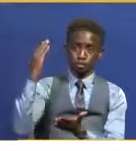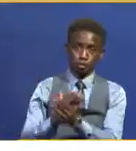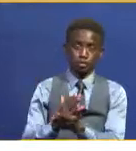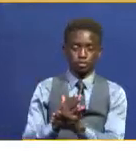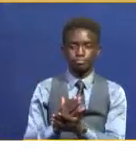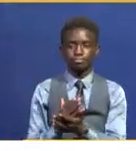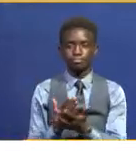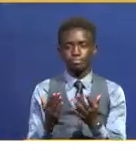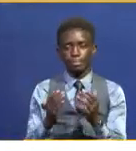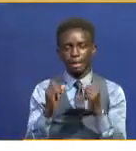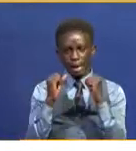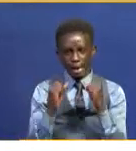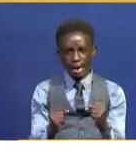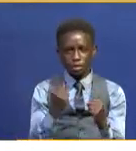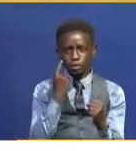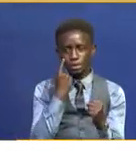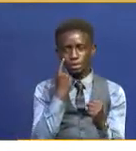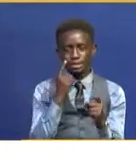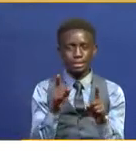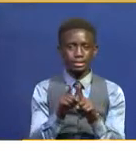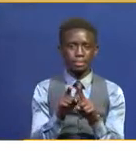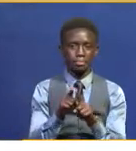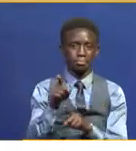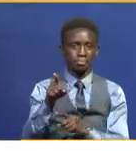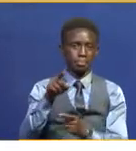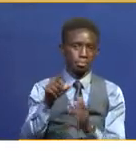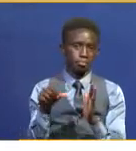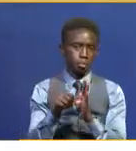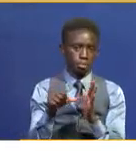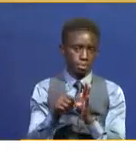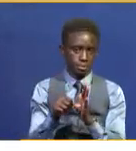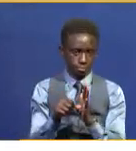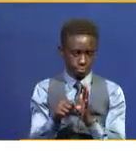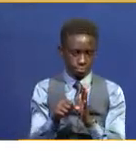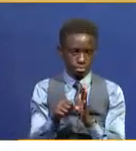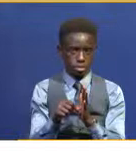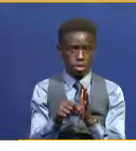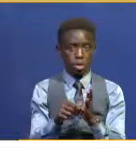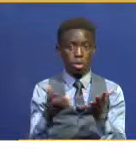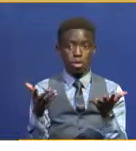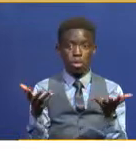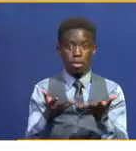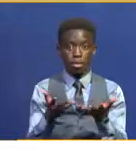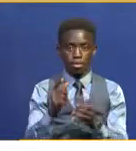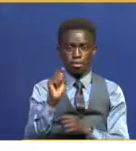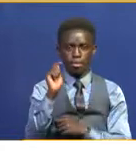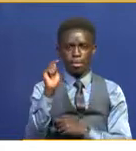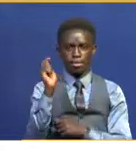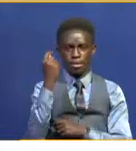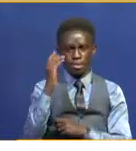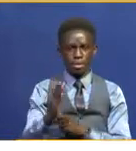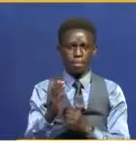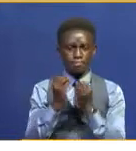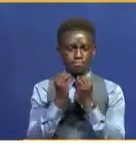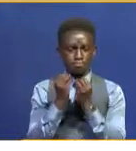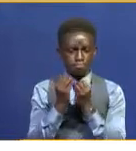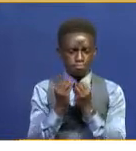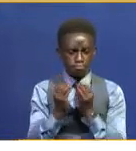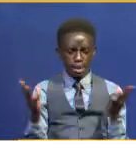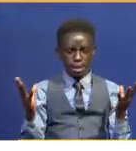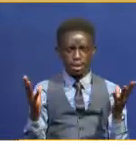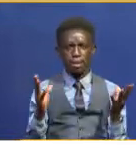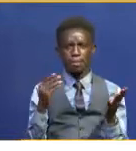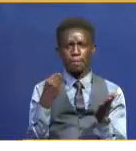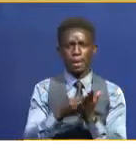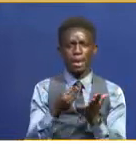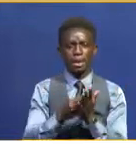it is sad to see such cases where a lot of Kenyans are swindled from their hard-earned